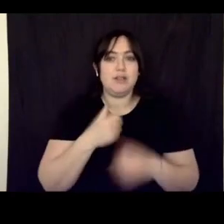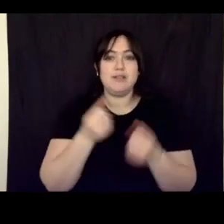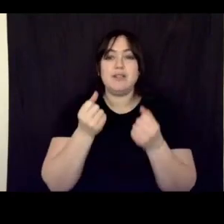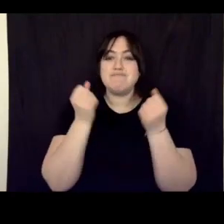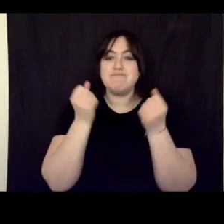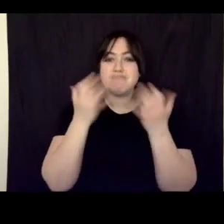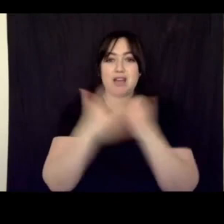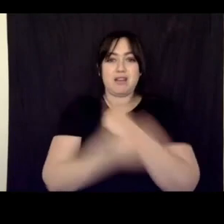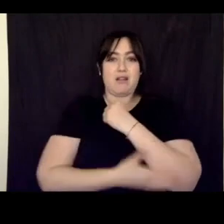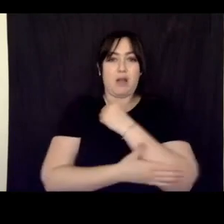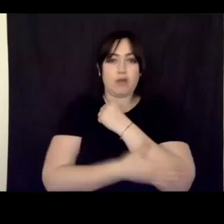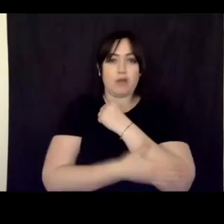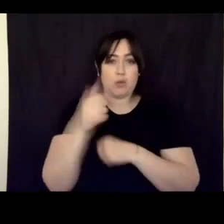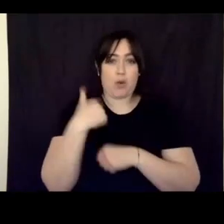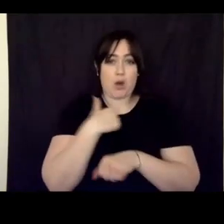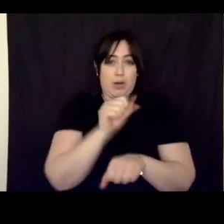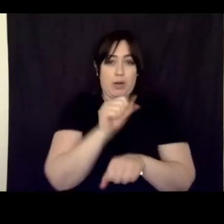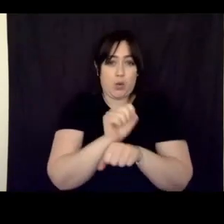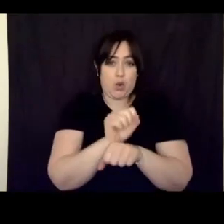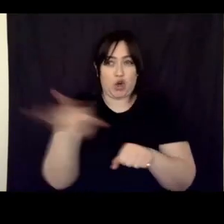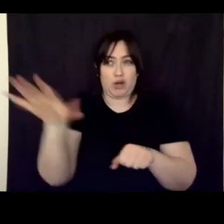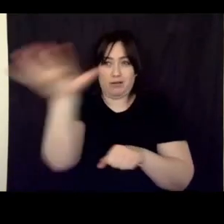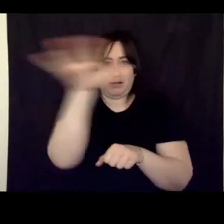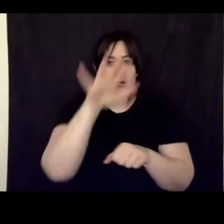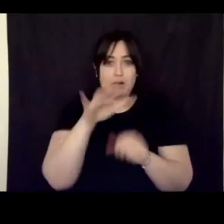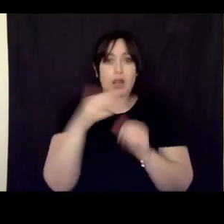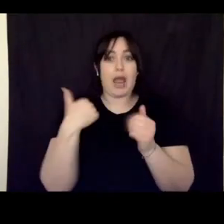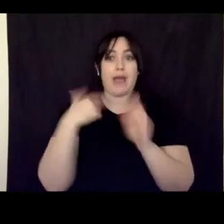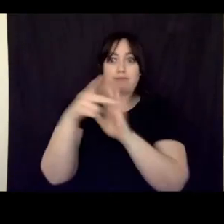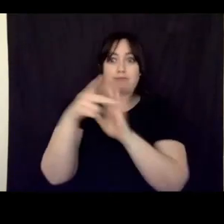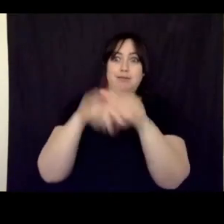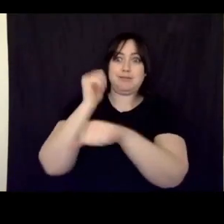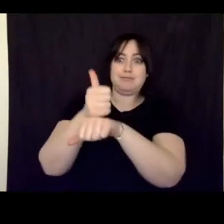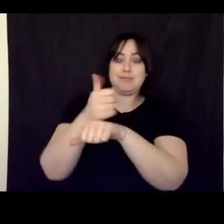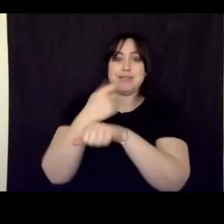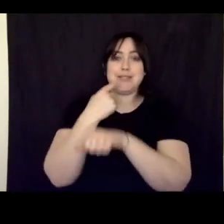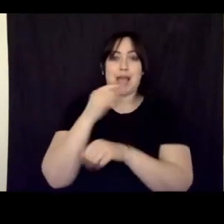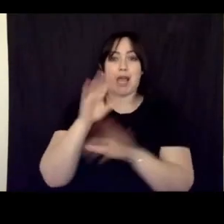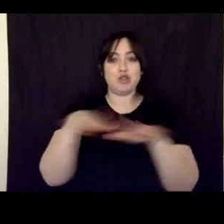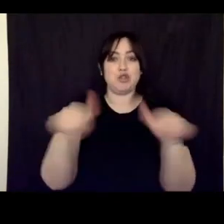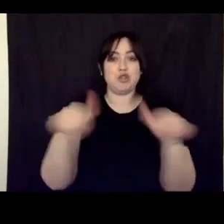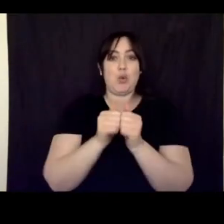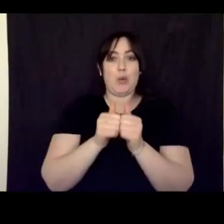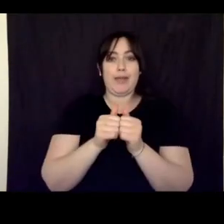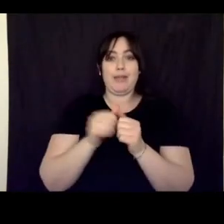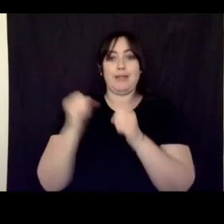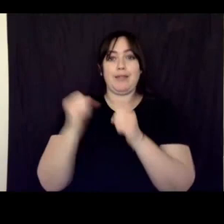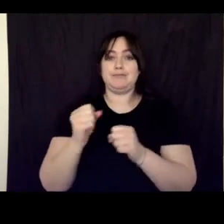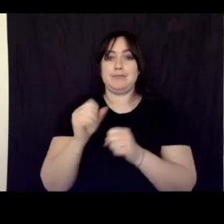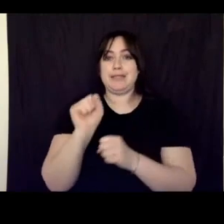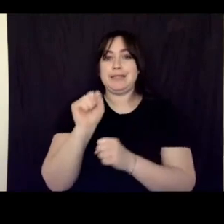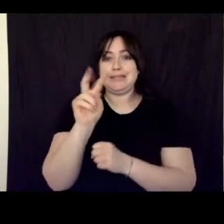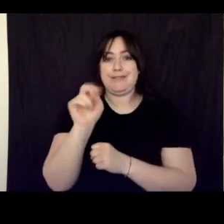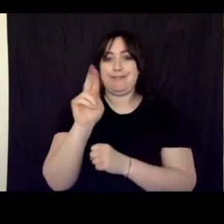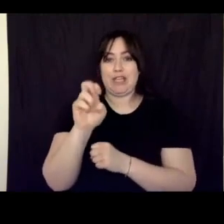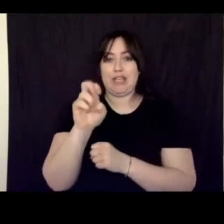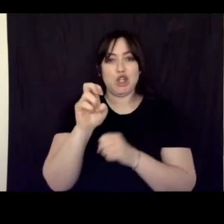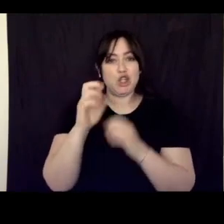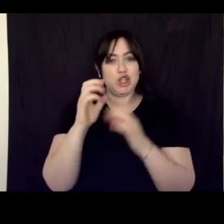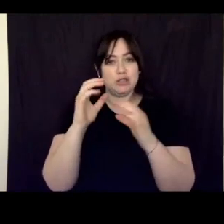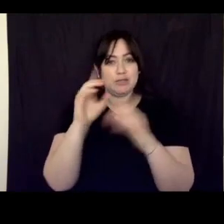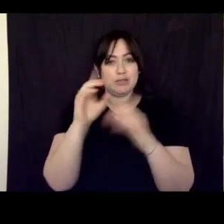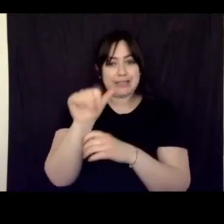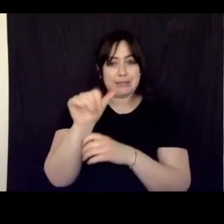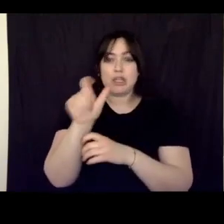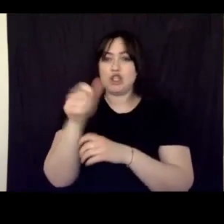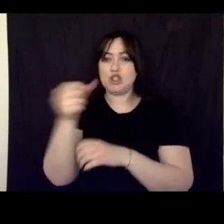that children who have severe disabilities should be educated in segregated settings. And the one thing we wouldn't want to do